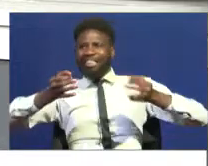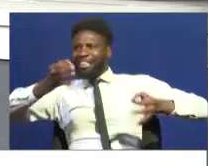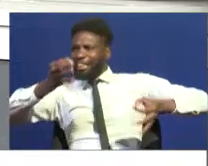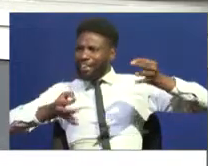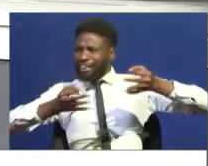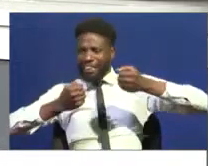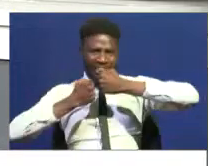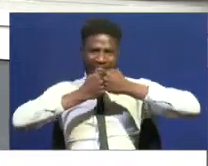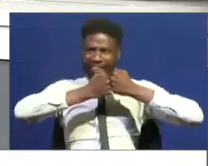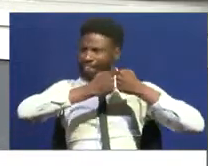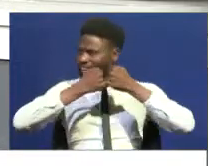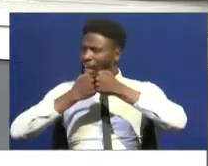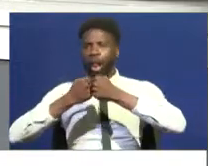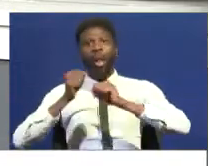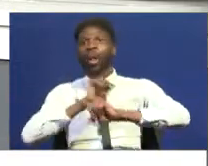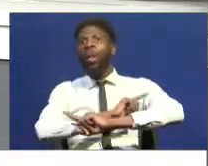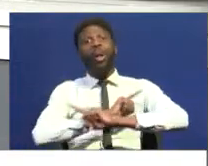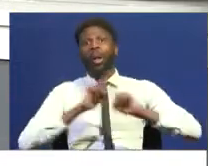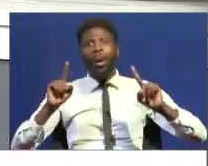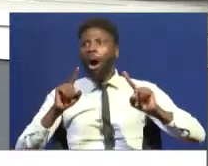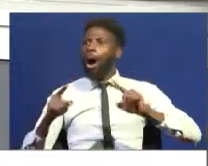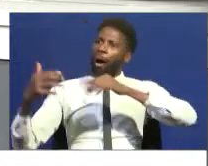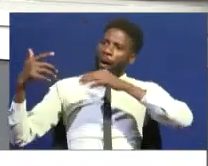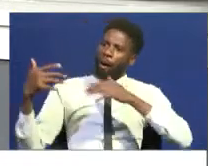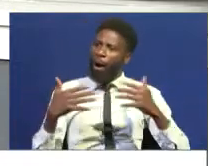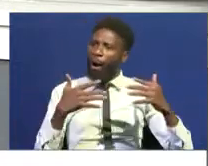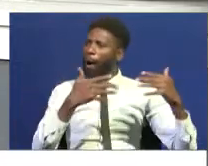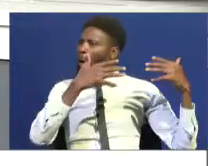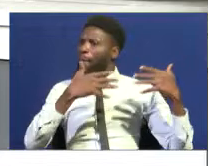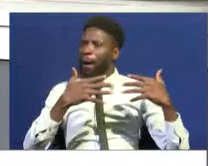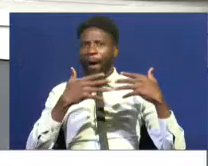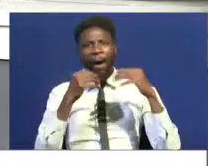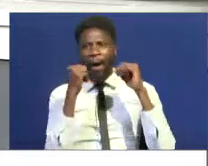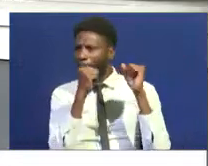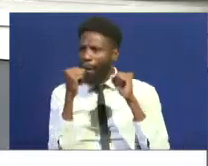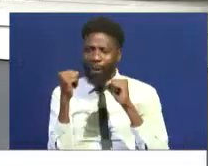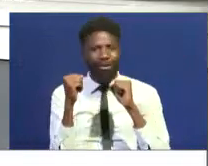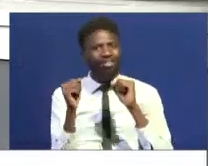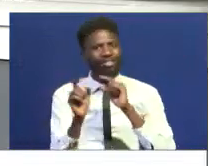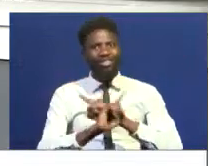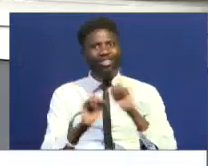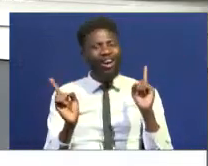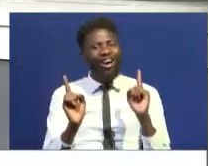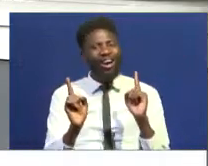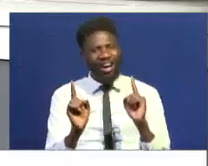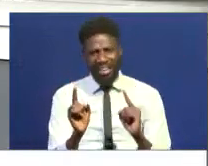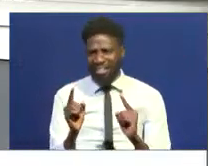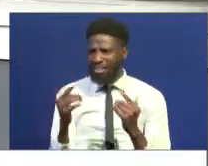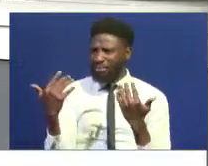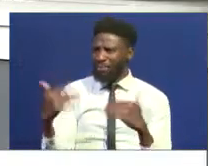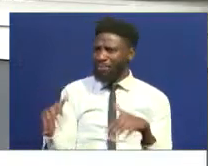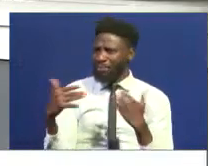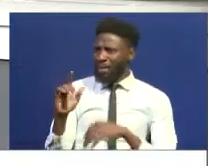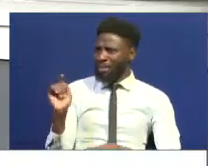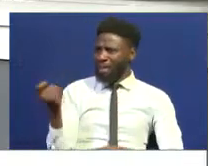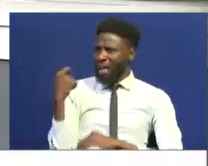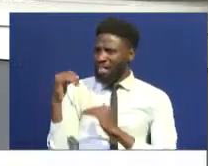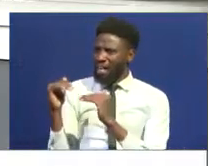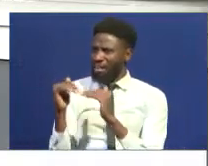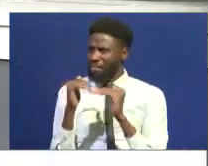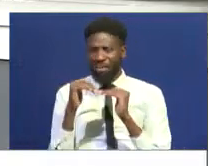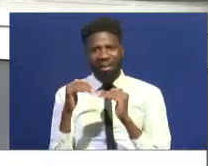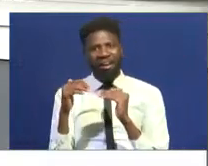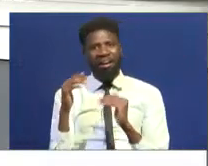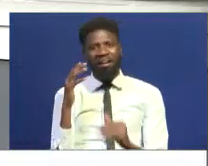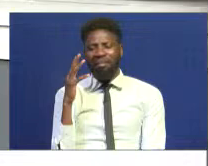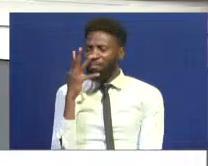street, where tunnels of events can be unpredictable. And that's the beauty of the Kenyan democracy,